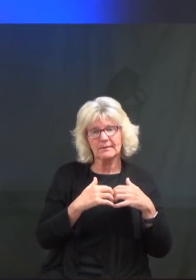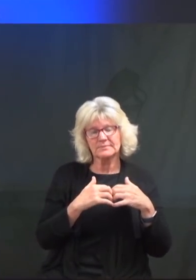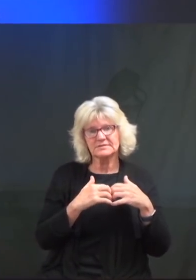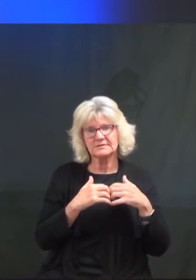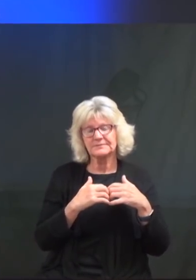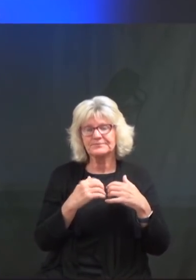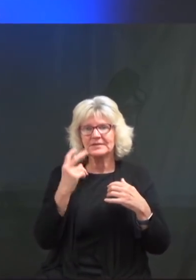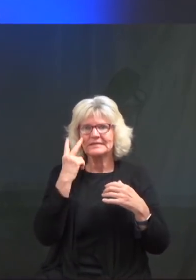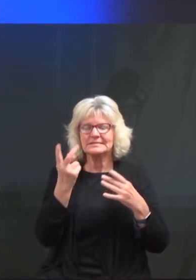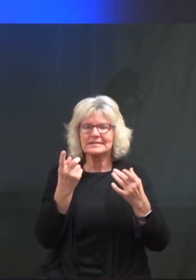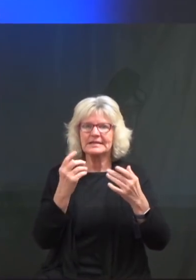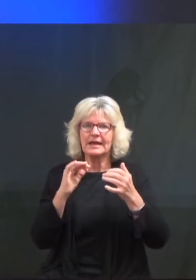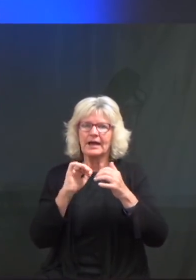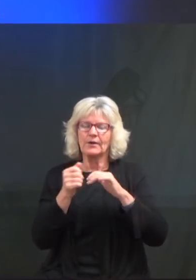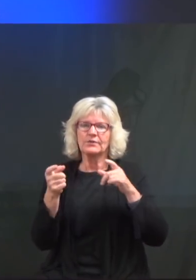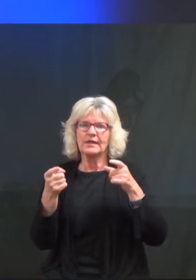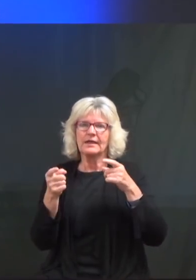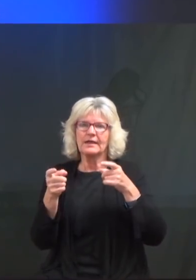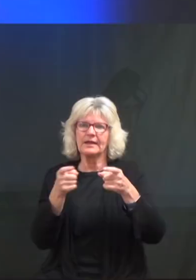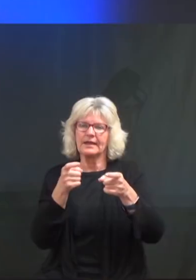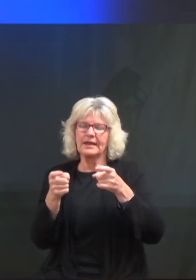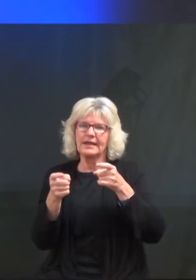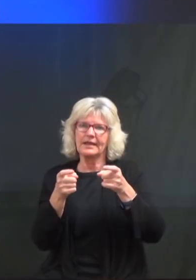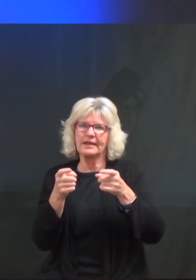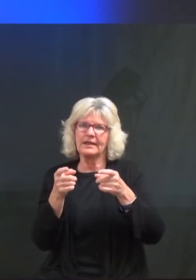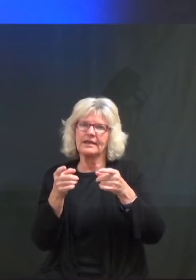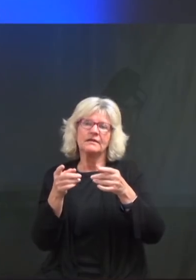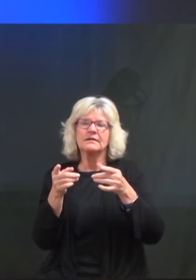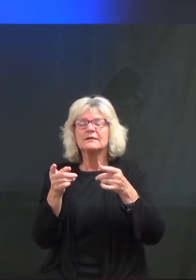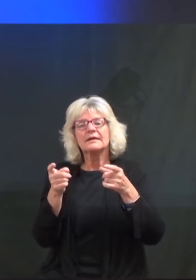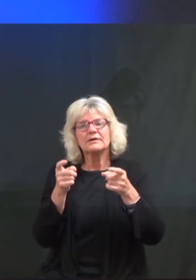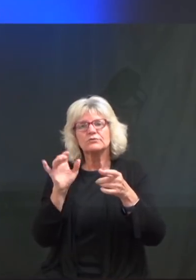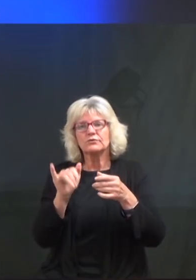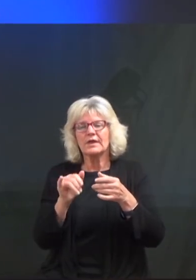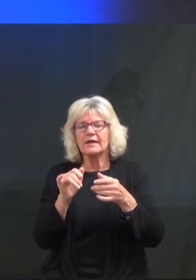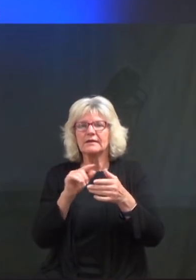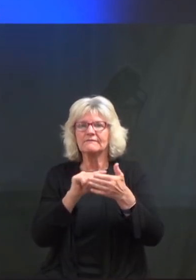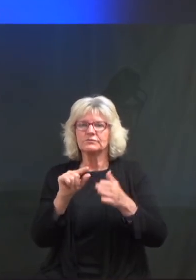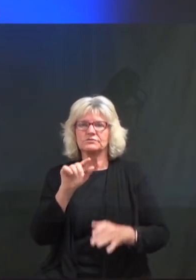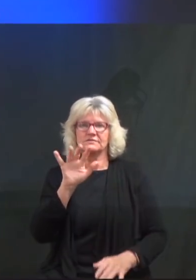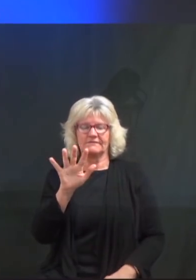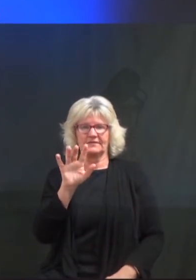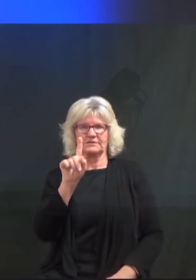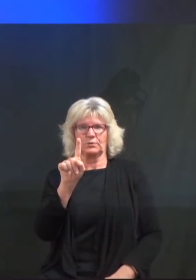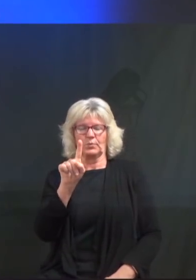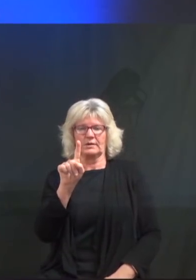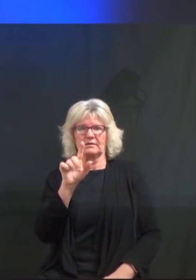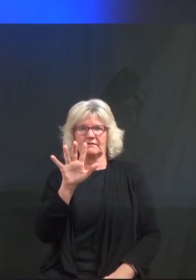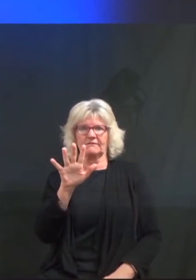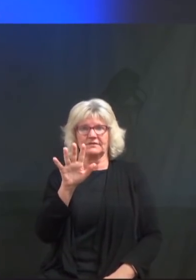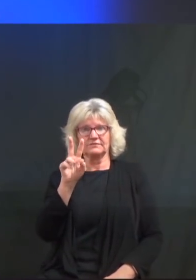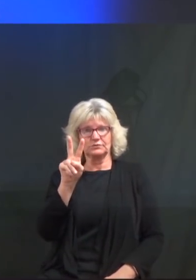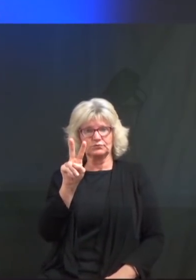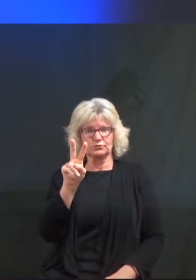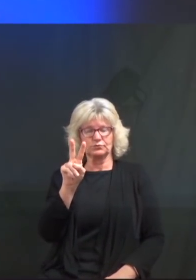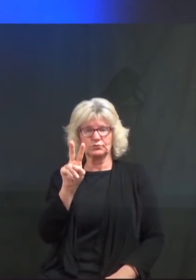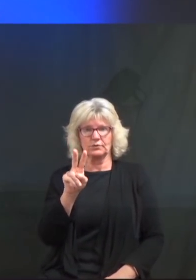at how they handled the opposition, 51 and 52. They